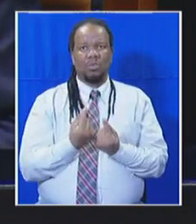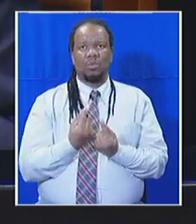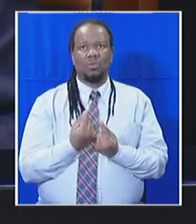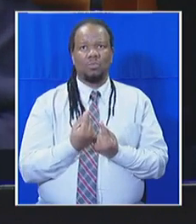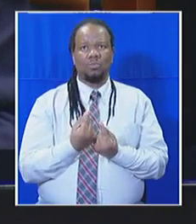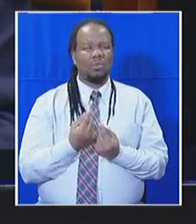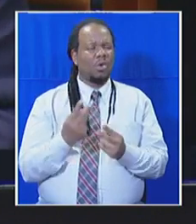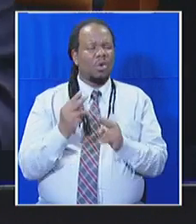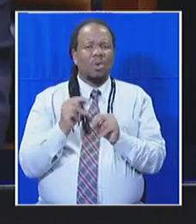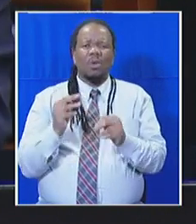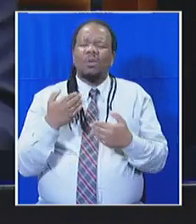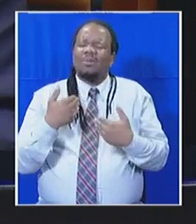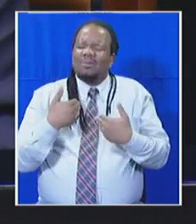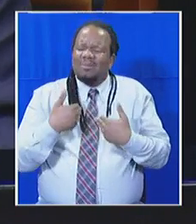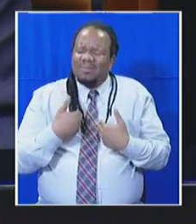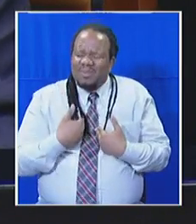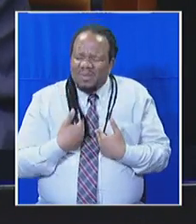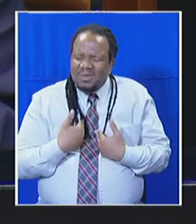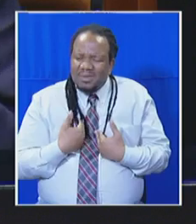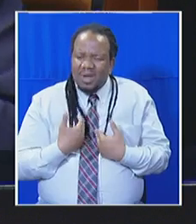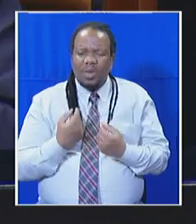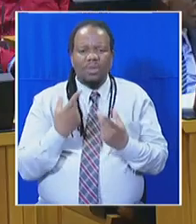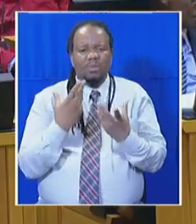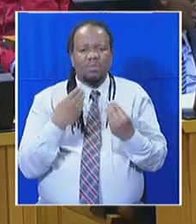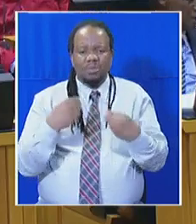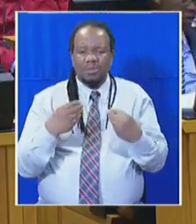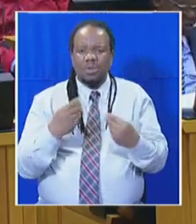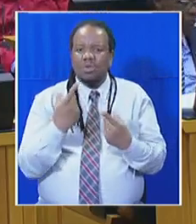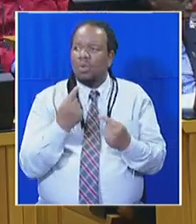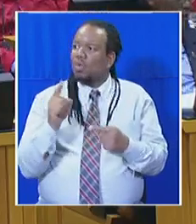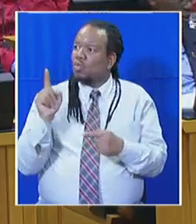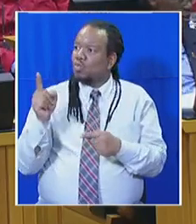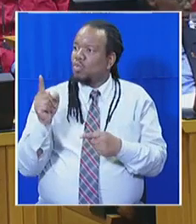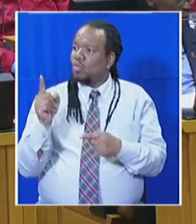No, but I was speaking here when you interrupted me. You can't instruct me.